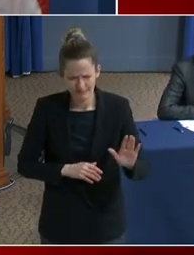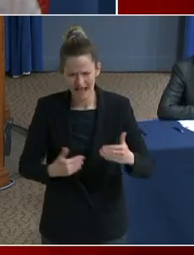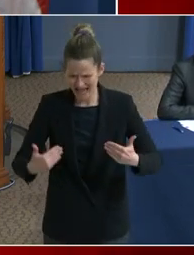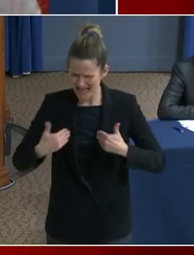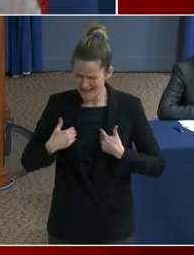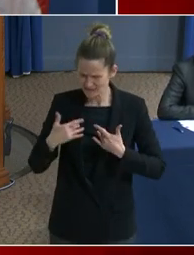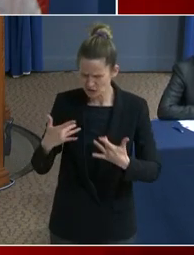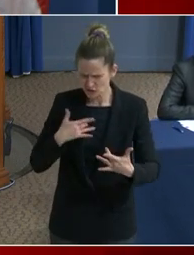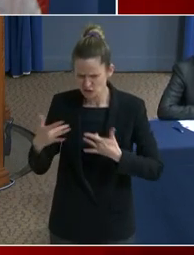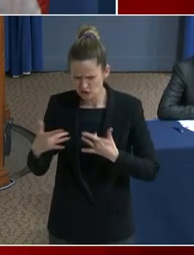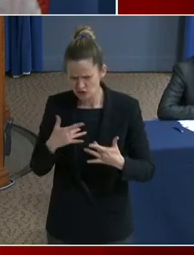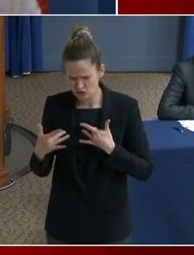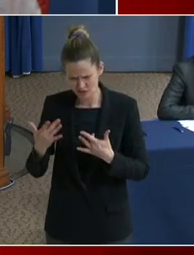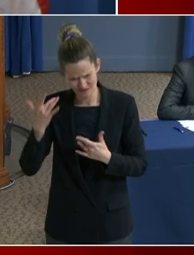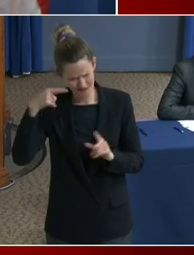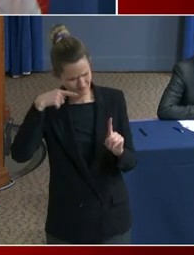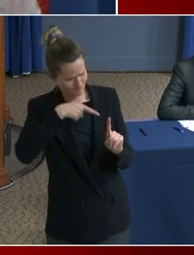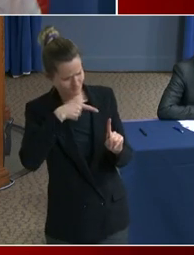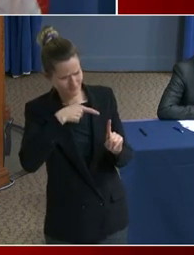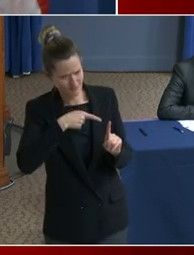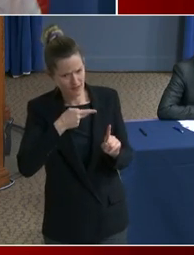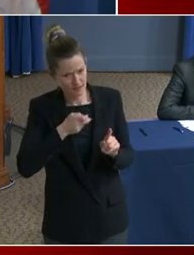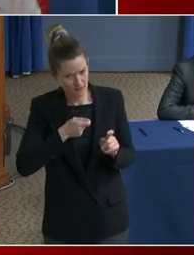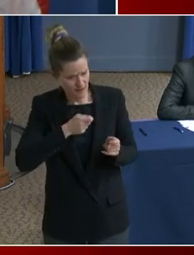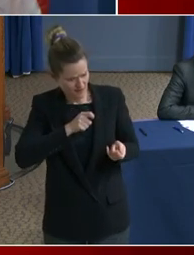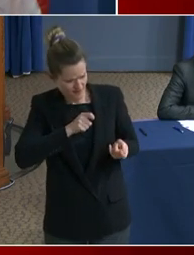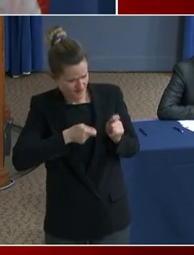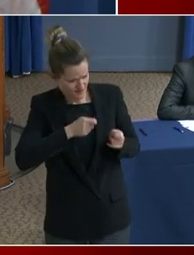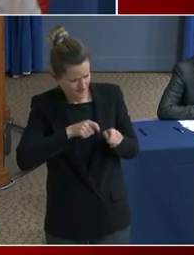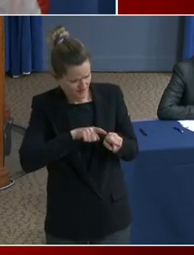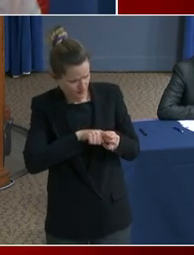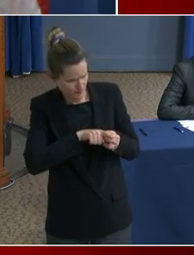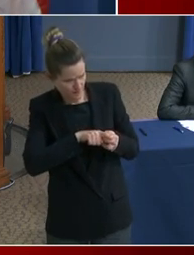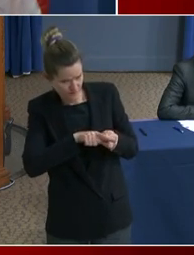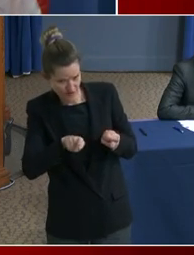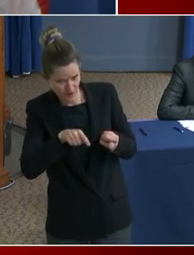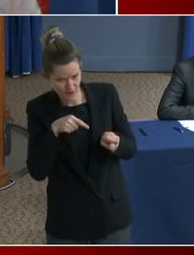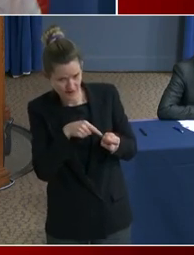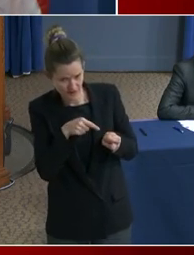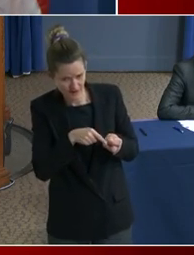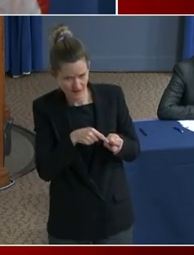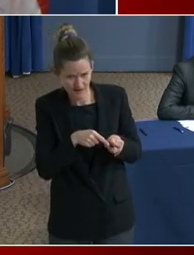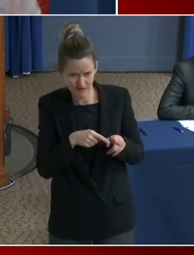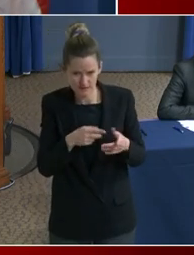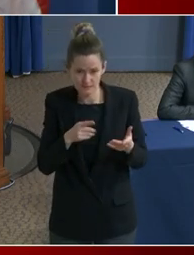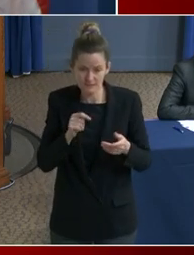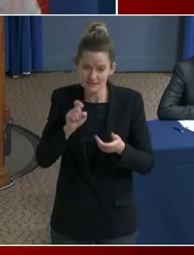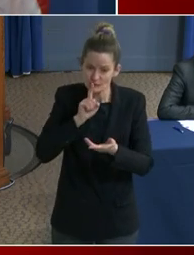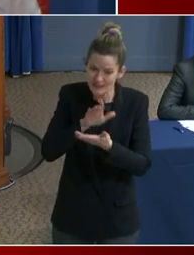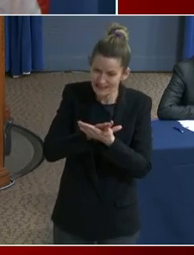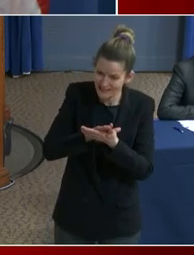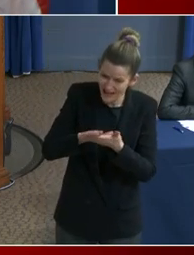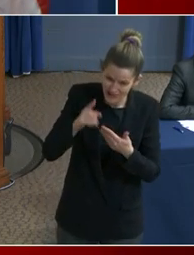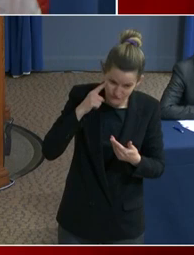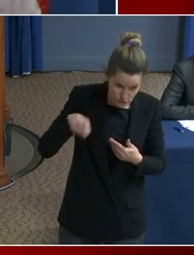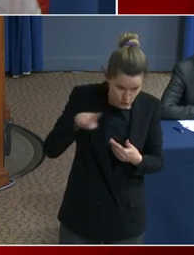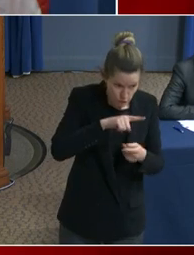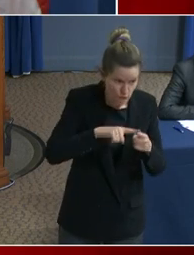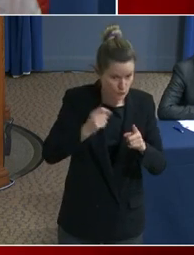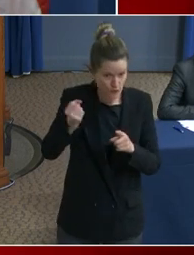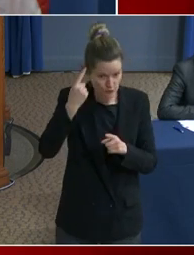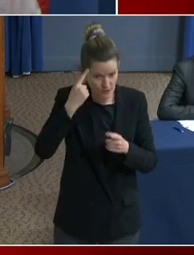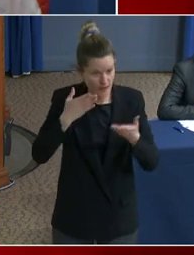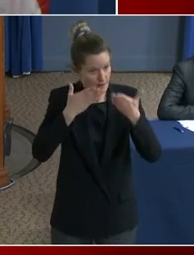high transmission. The mask advisory, I think, packages that up very nicely for you and for members of the public